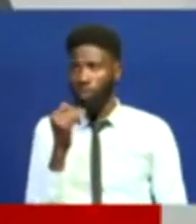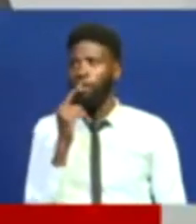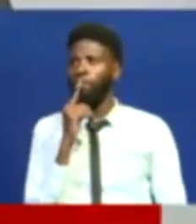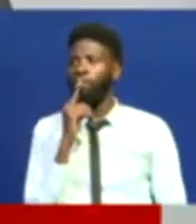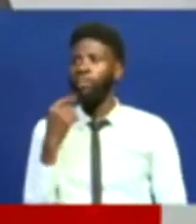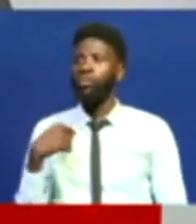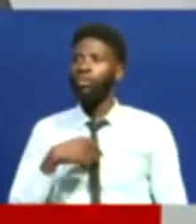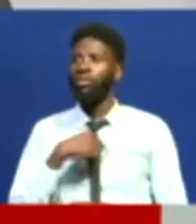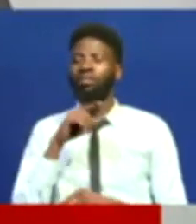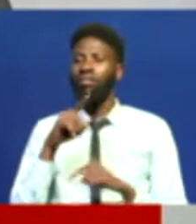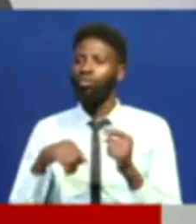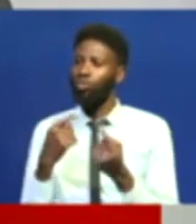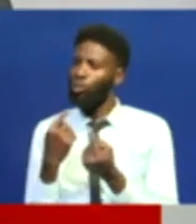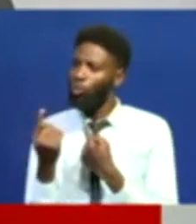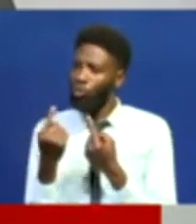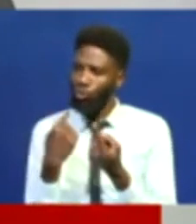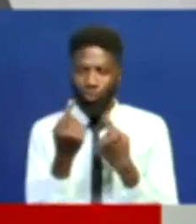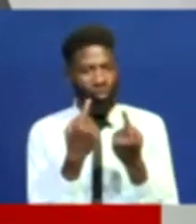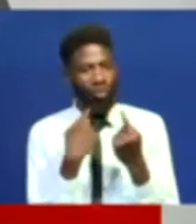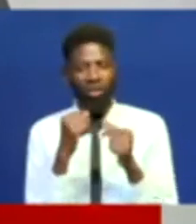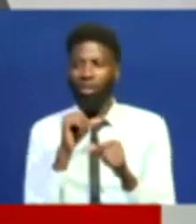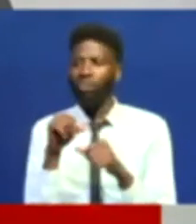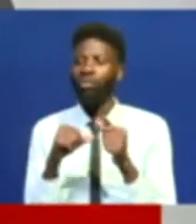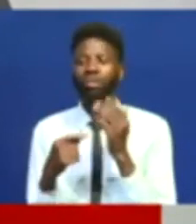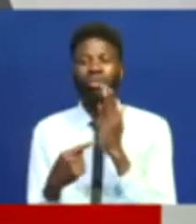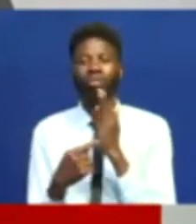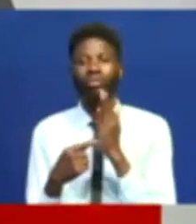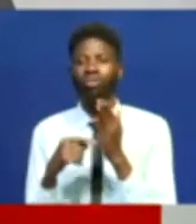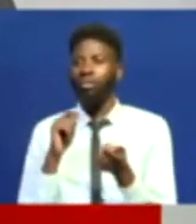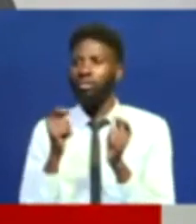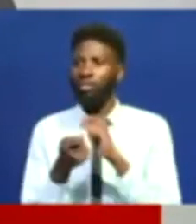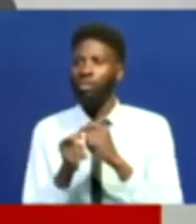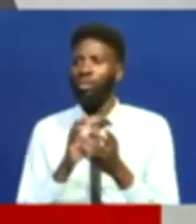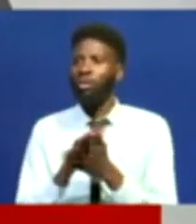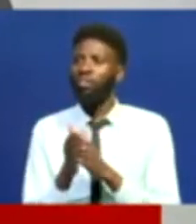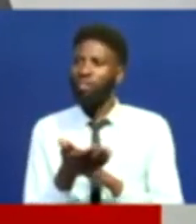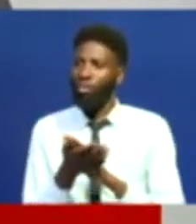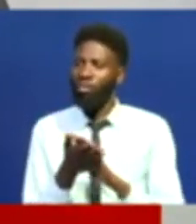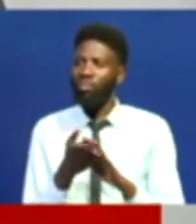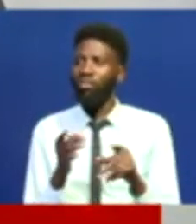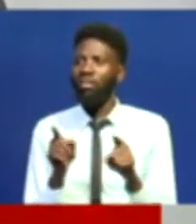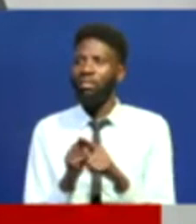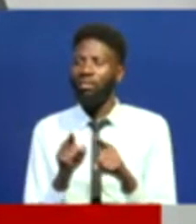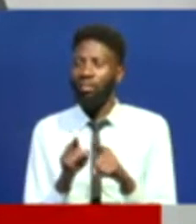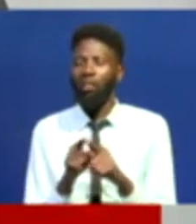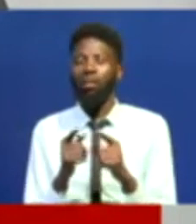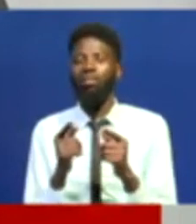we cannot talk about a digital transformation without addressing the foundational